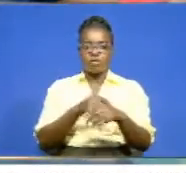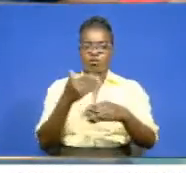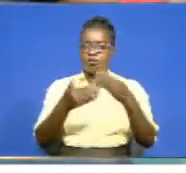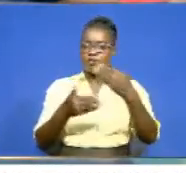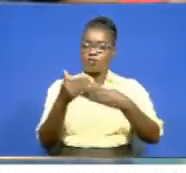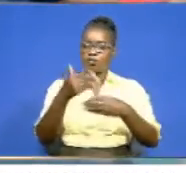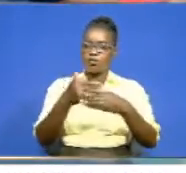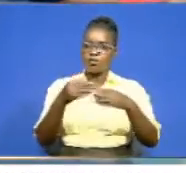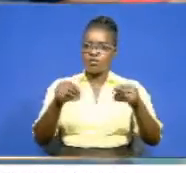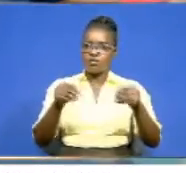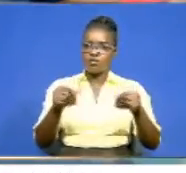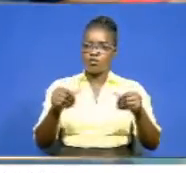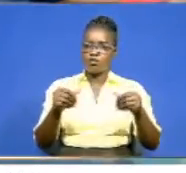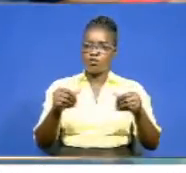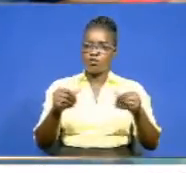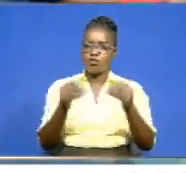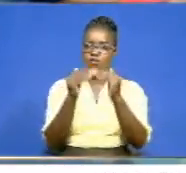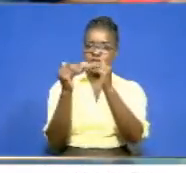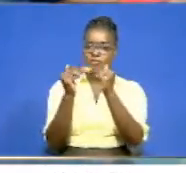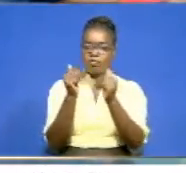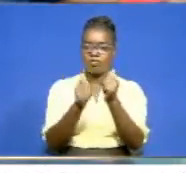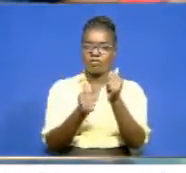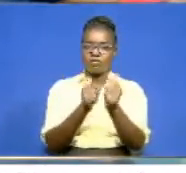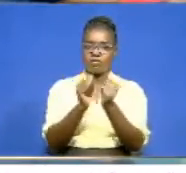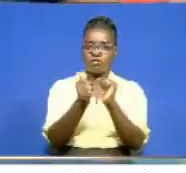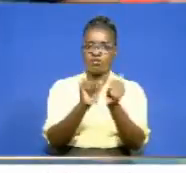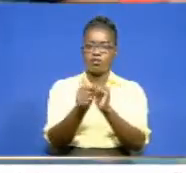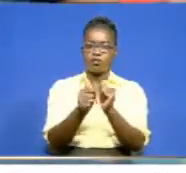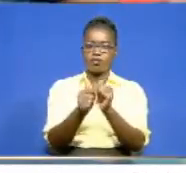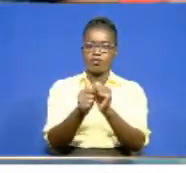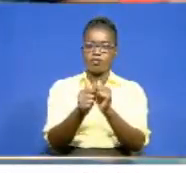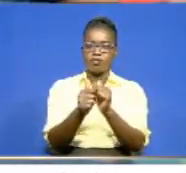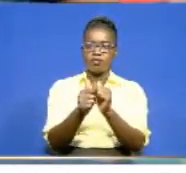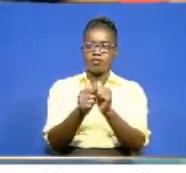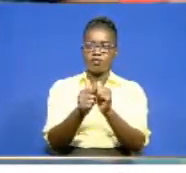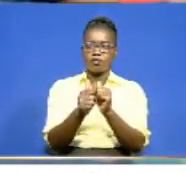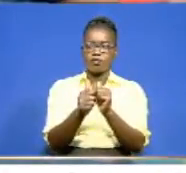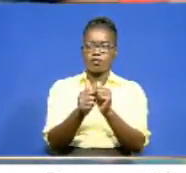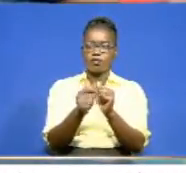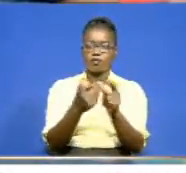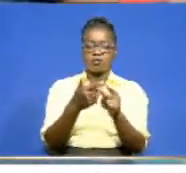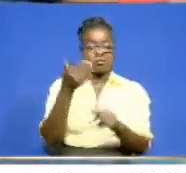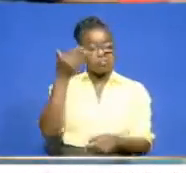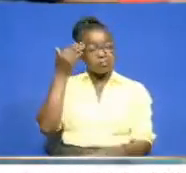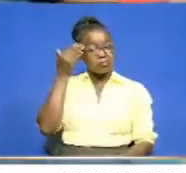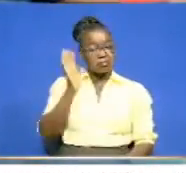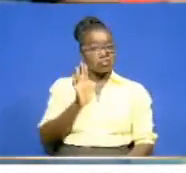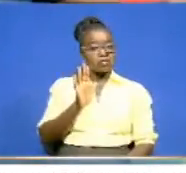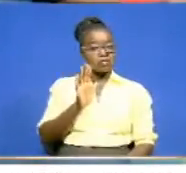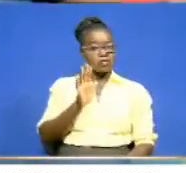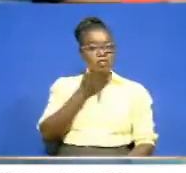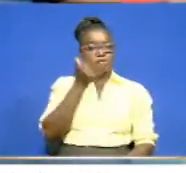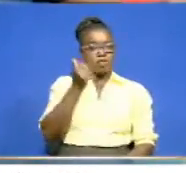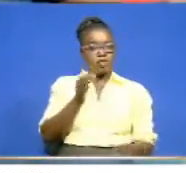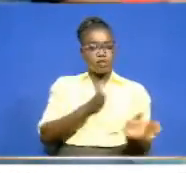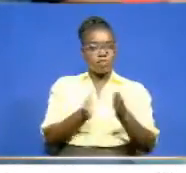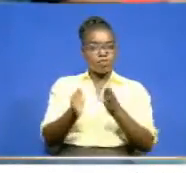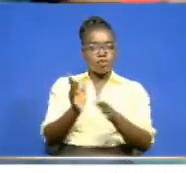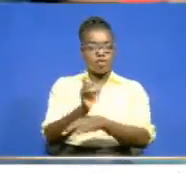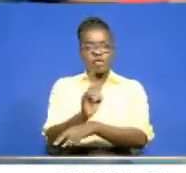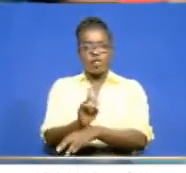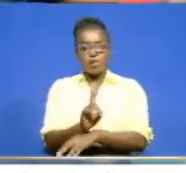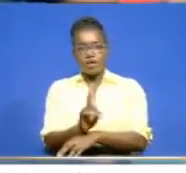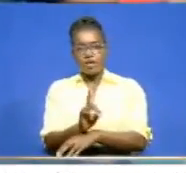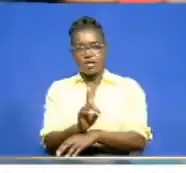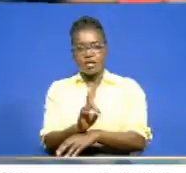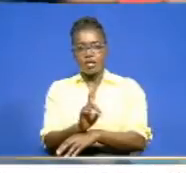our quality and the level at which you compete in when it comes to basketball, then I don't know of another better opportunity. So maybe, do you think you're on the